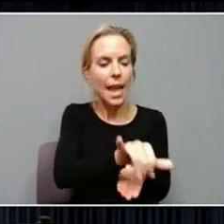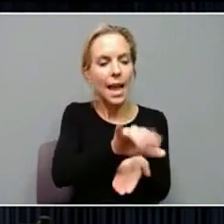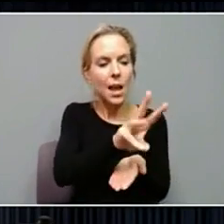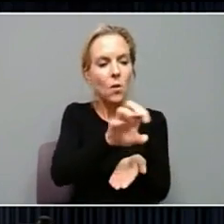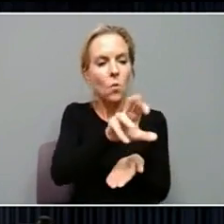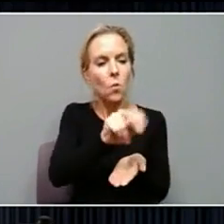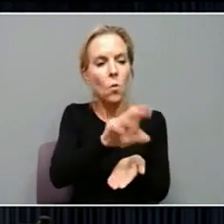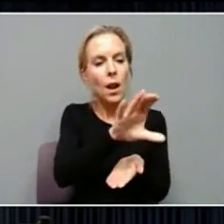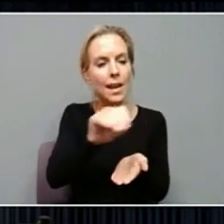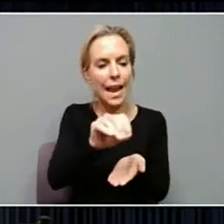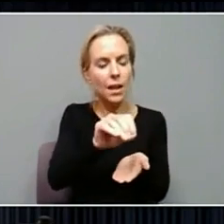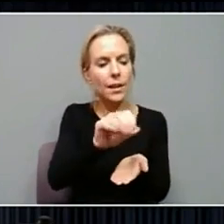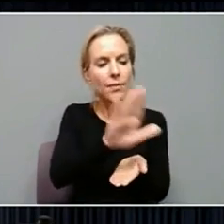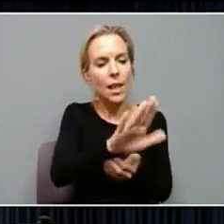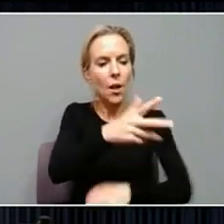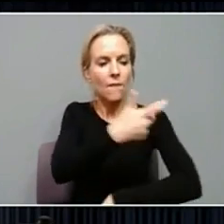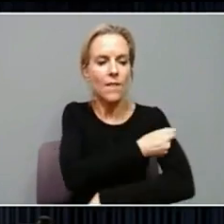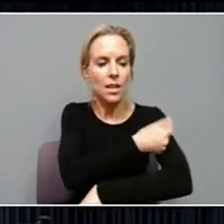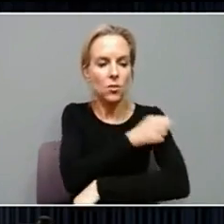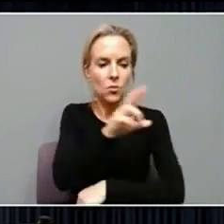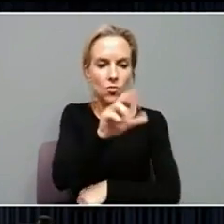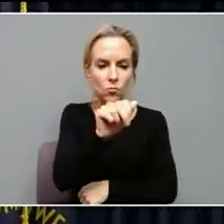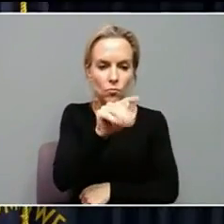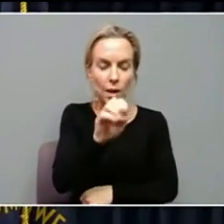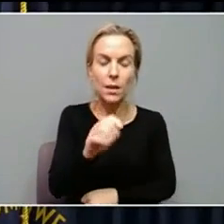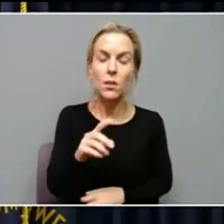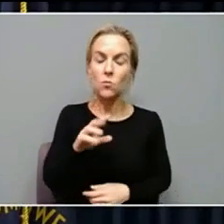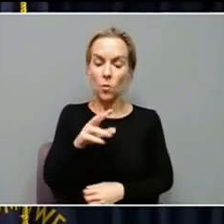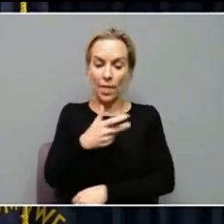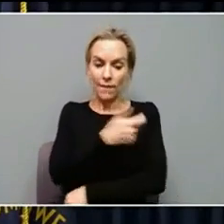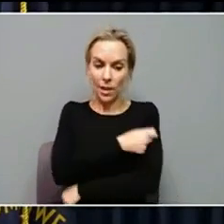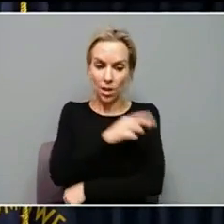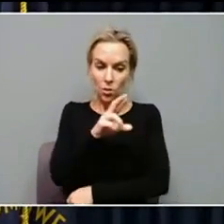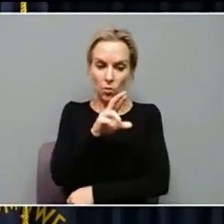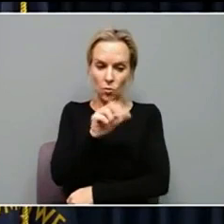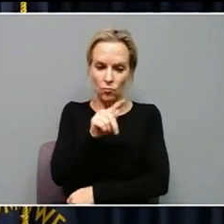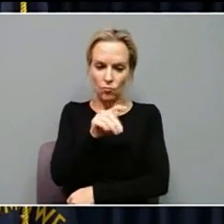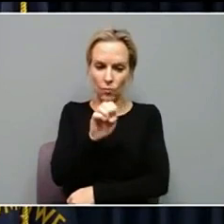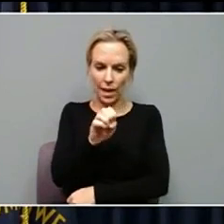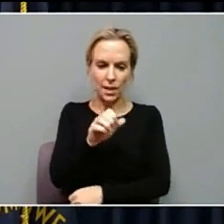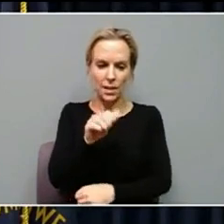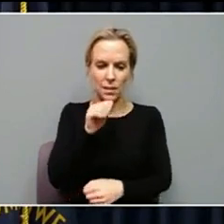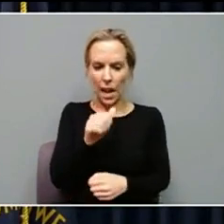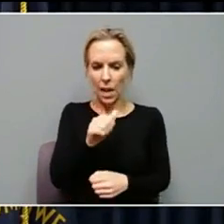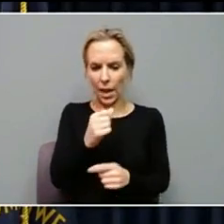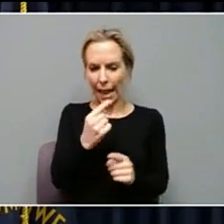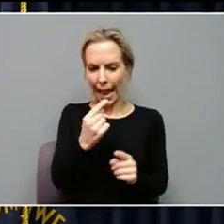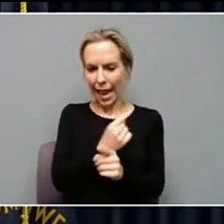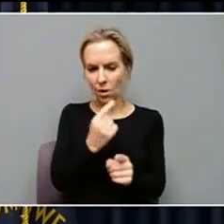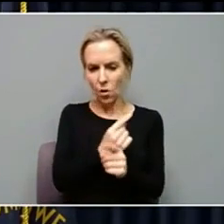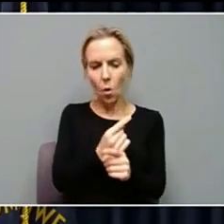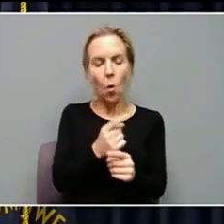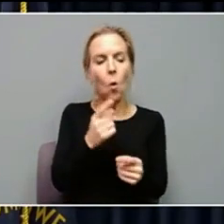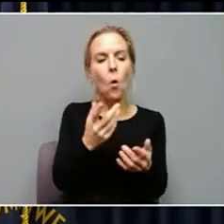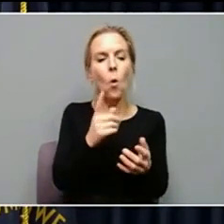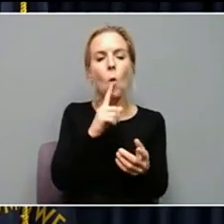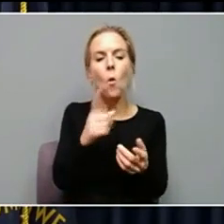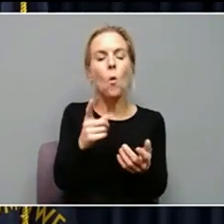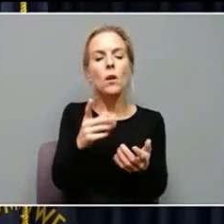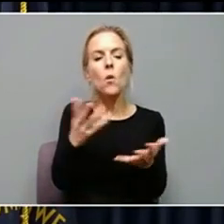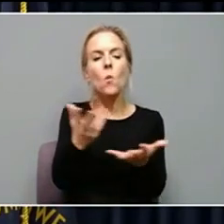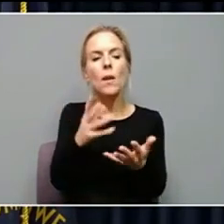vaccination rate. So are the vaccination rates inaccurate, or should we rely more on the state's overall vaccine rate?